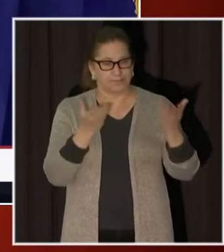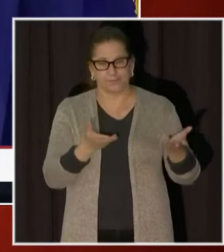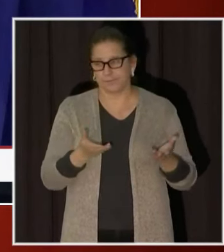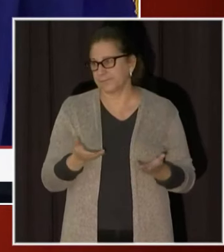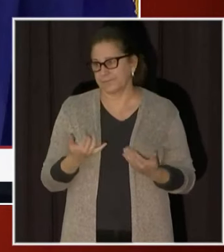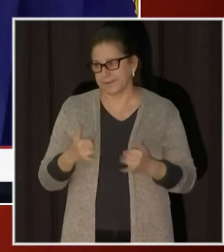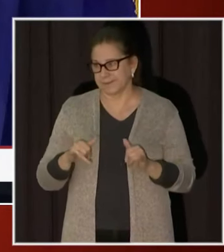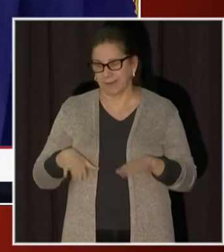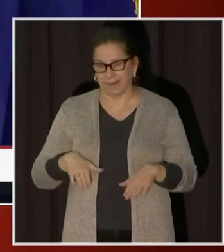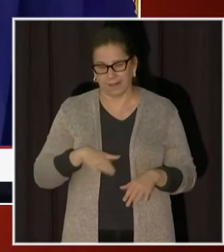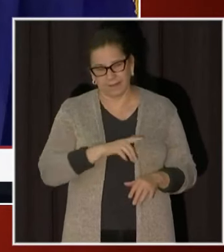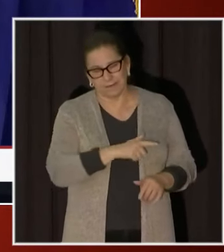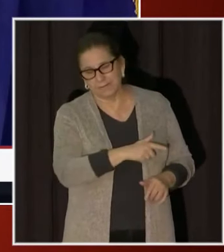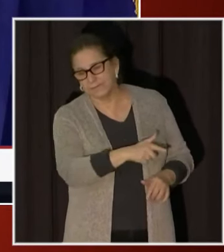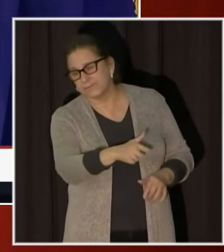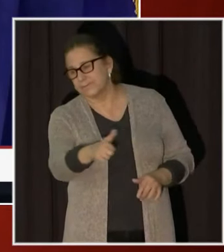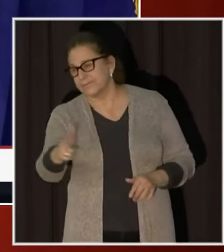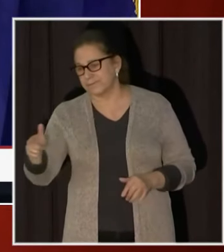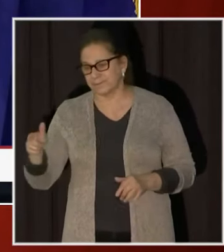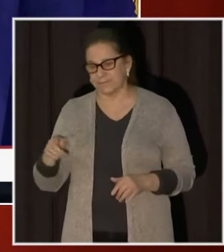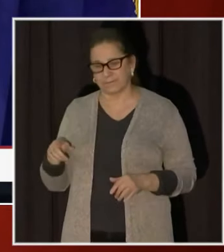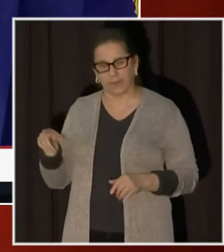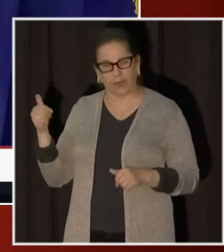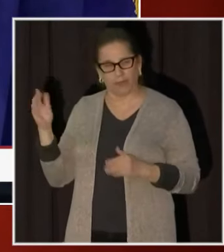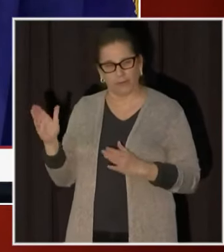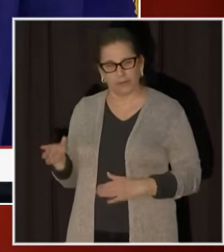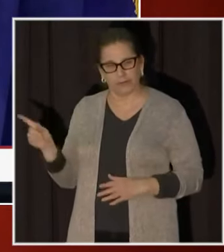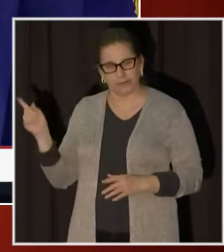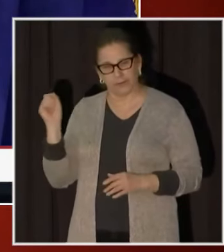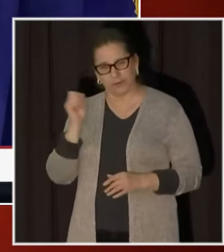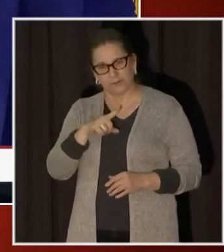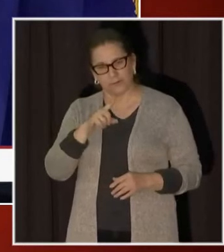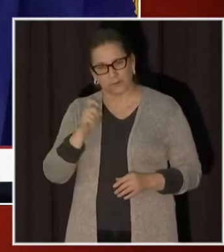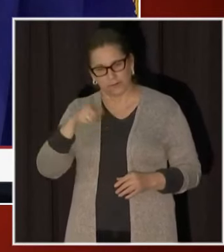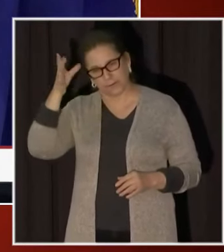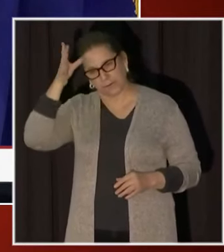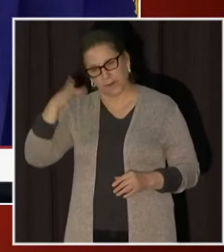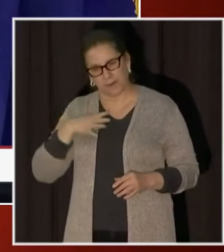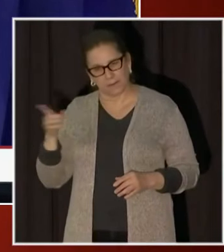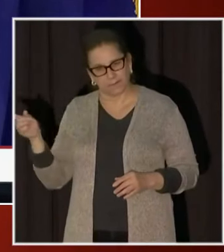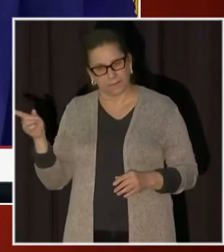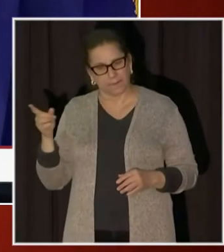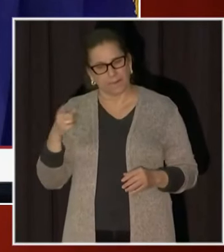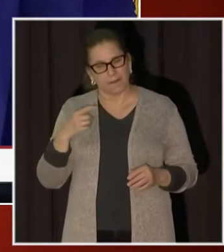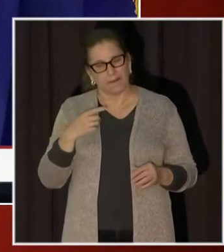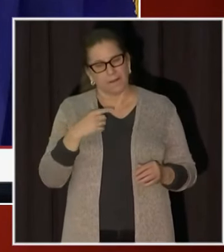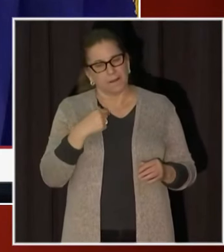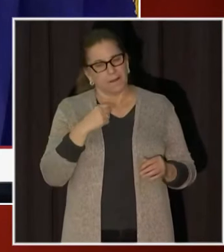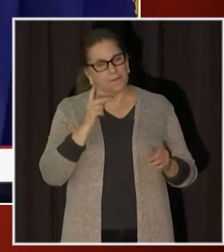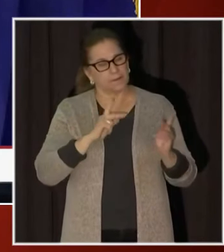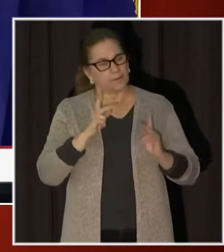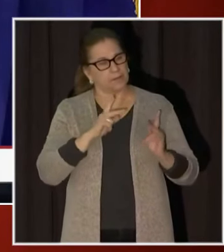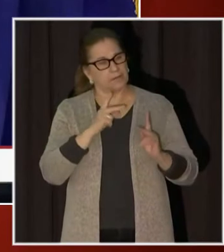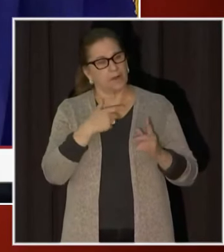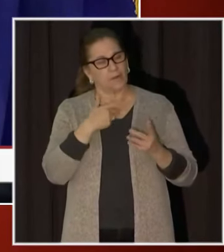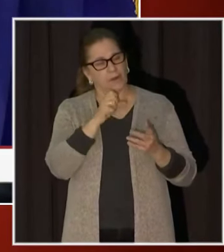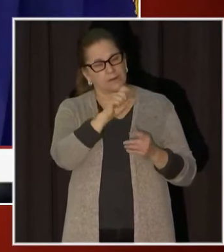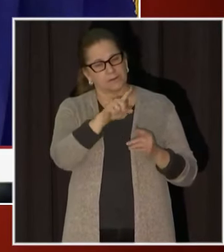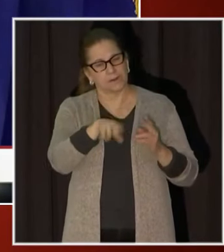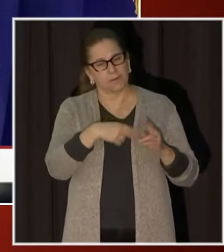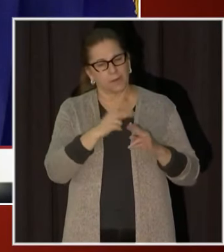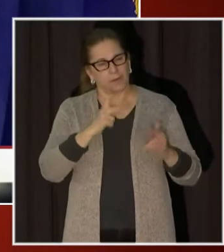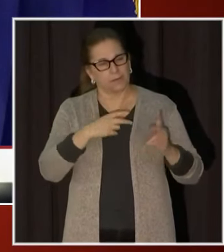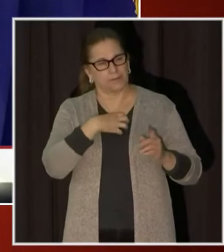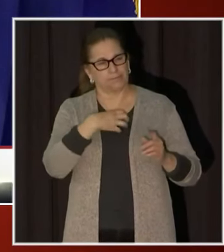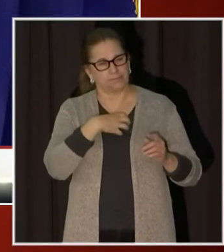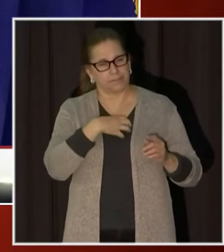Is that Fenna? Chairman, can you respond to the contention from delivery companies that capping commission fees would result in higher